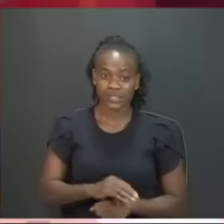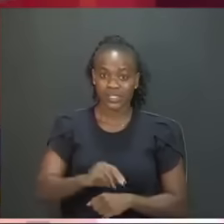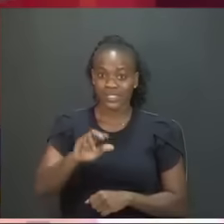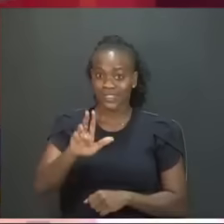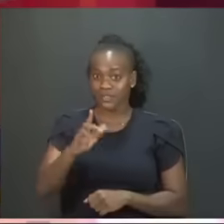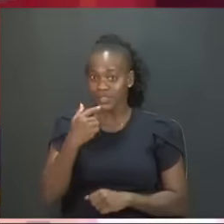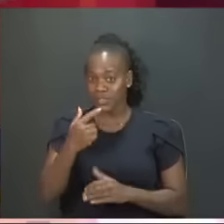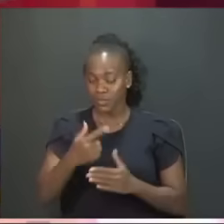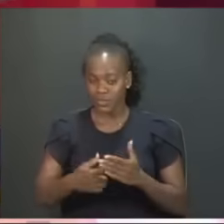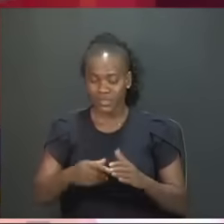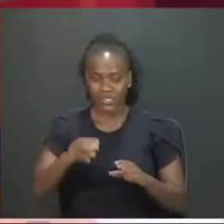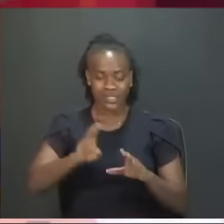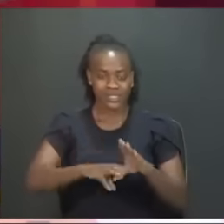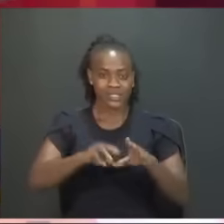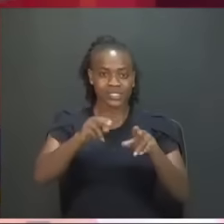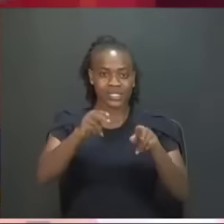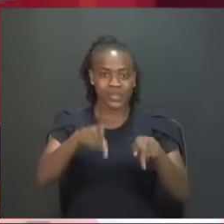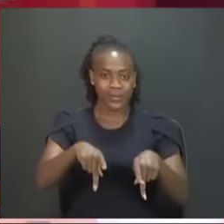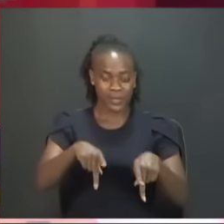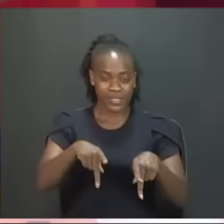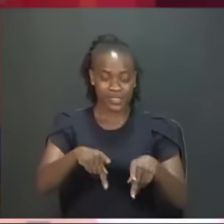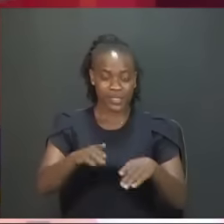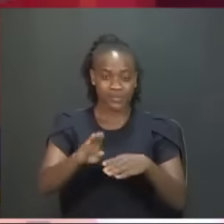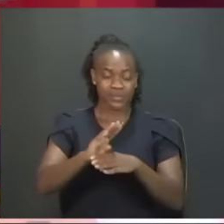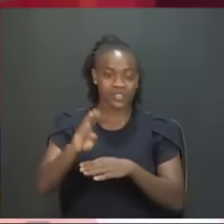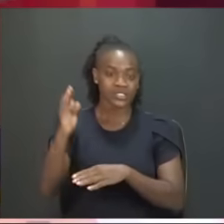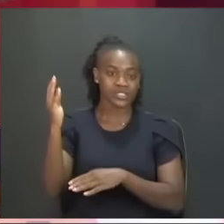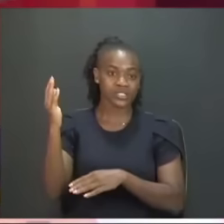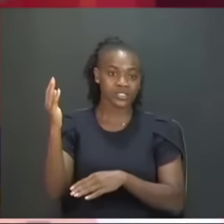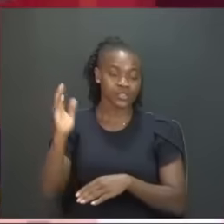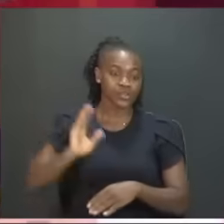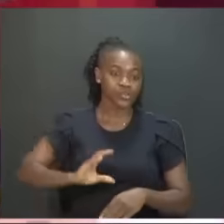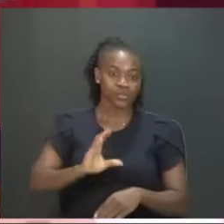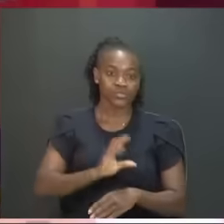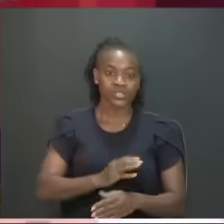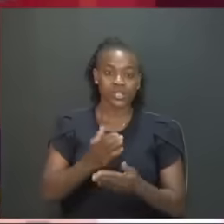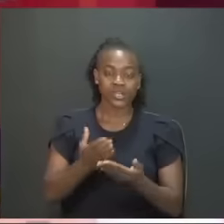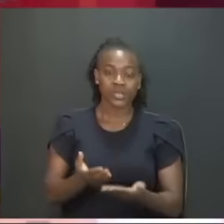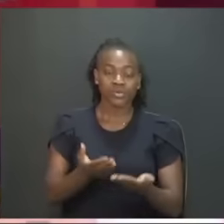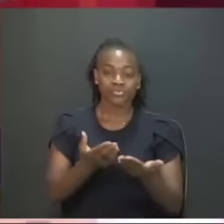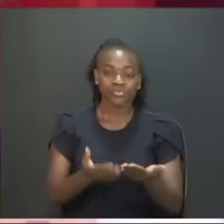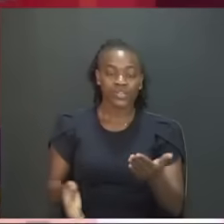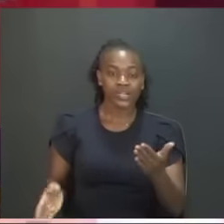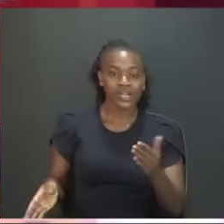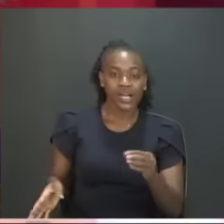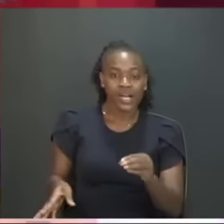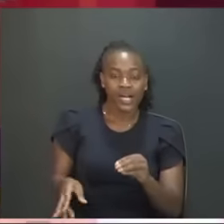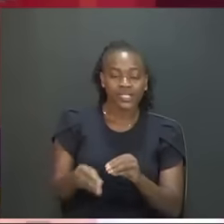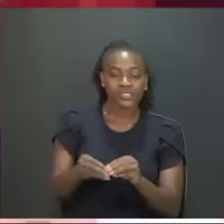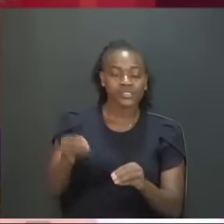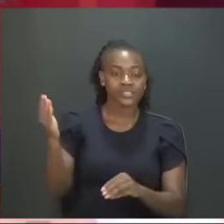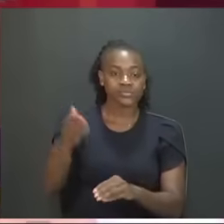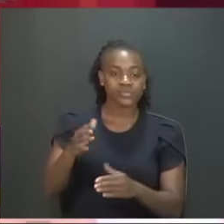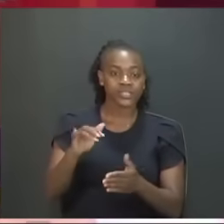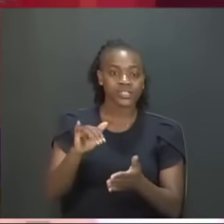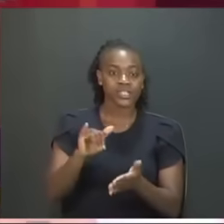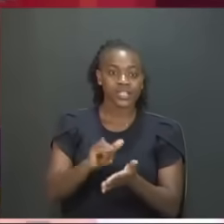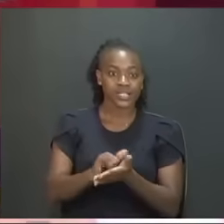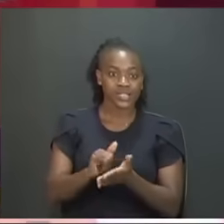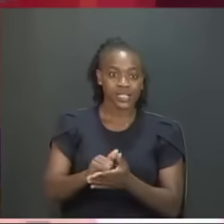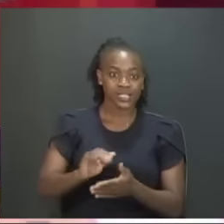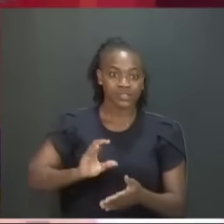says, the chairperson of the business committee may present supplementary statements as determined by the